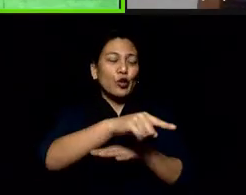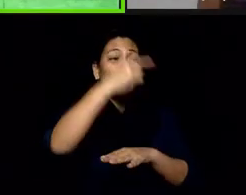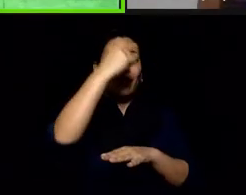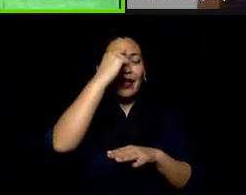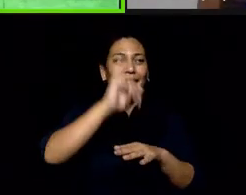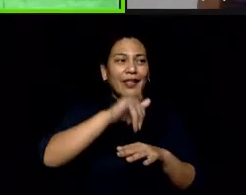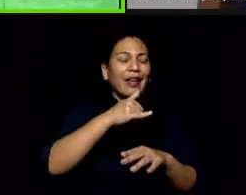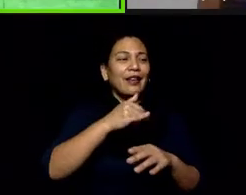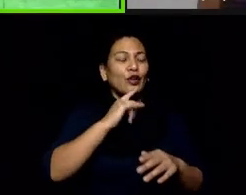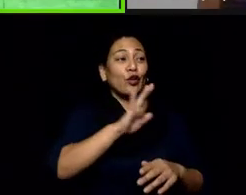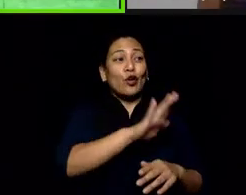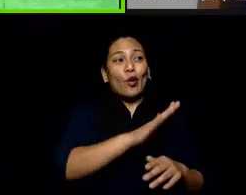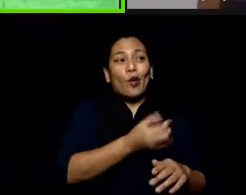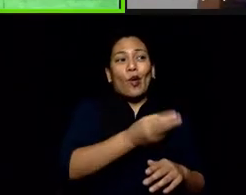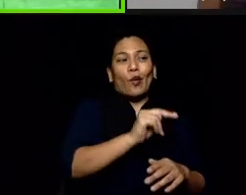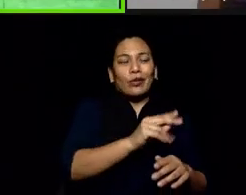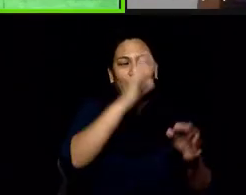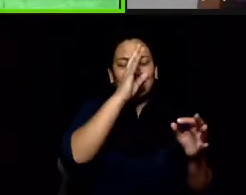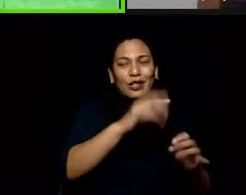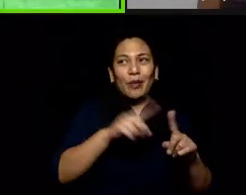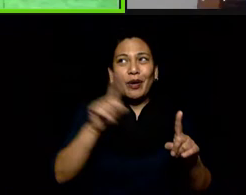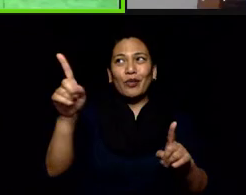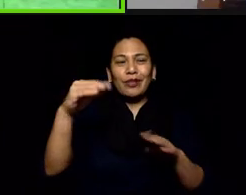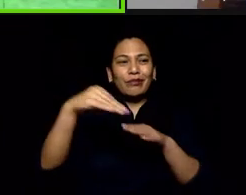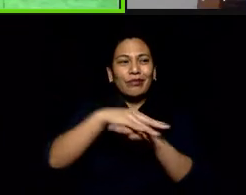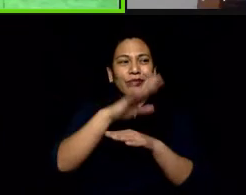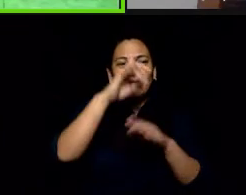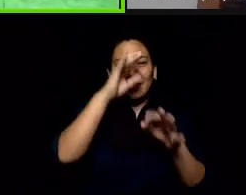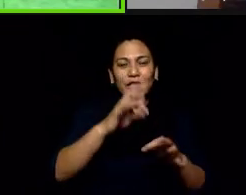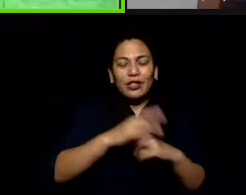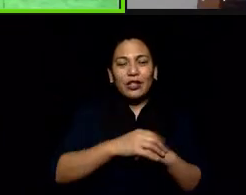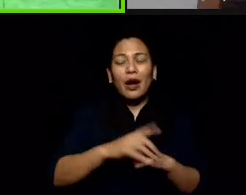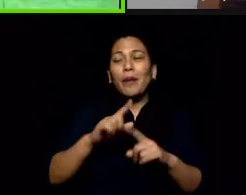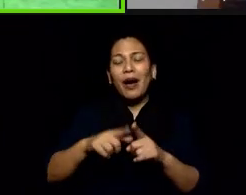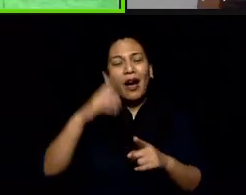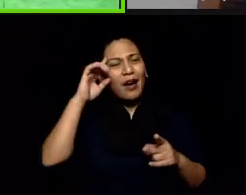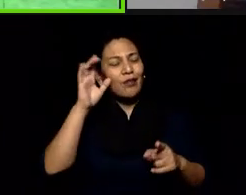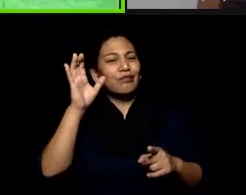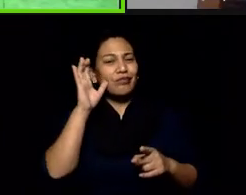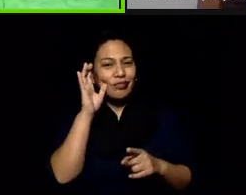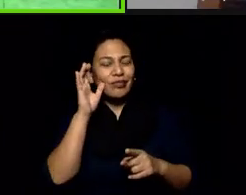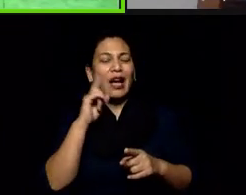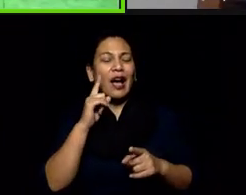feel, and I hear you when you say we don't agree. And so